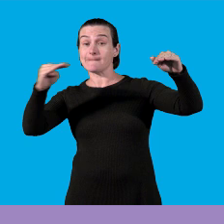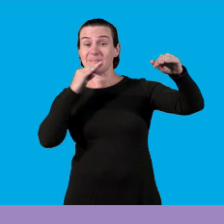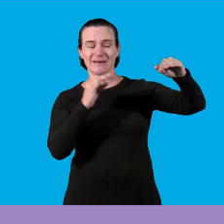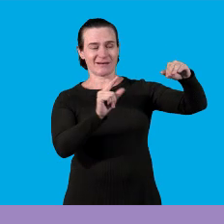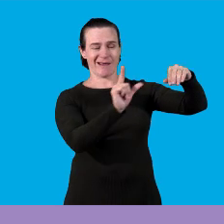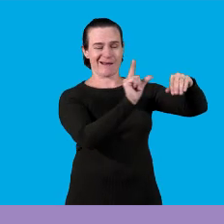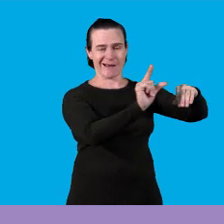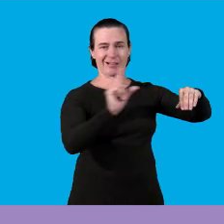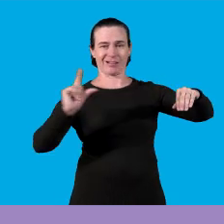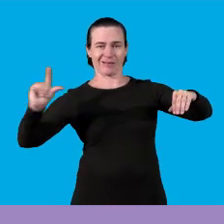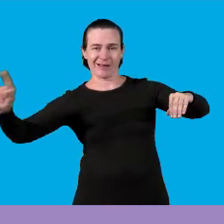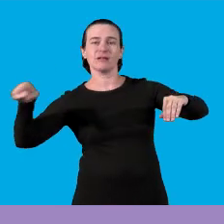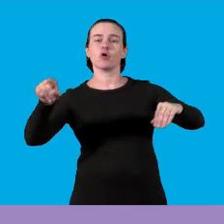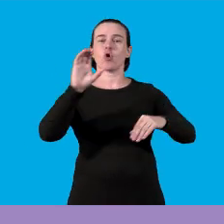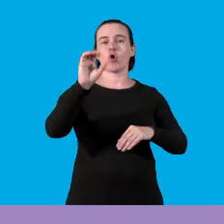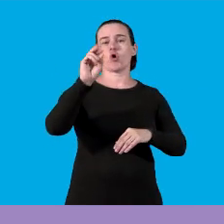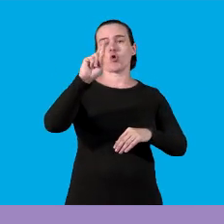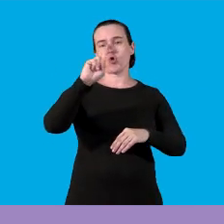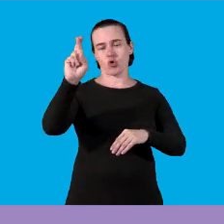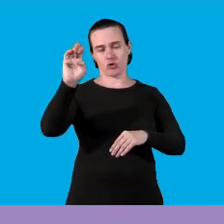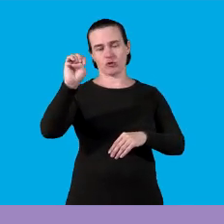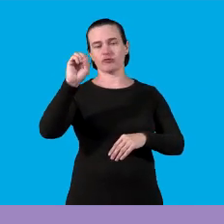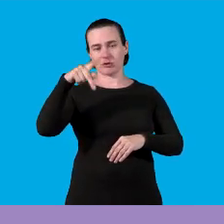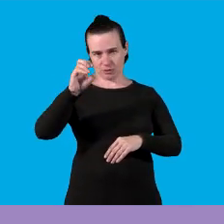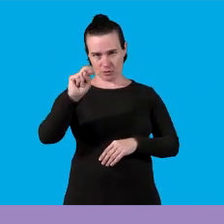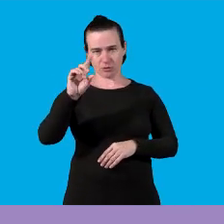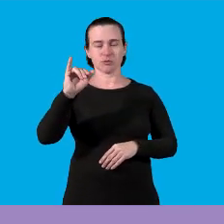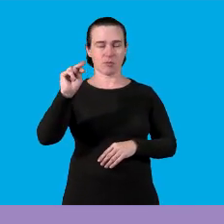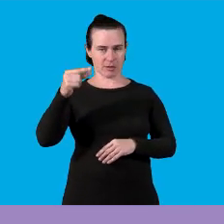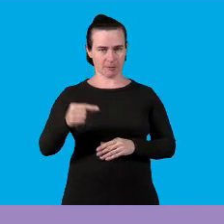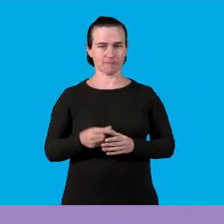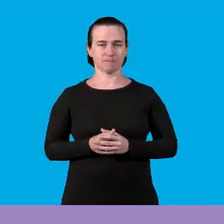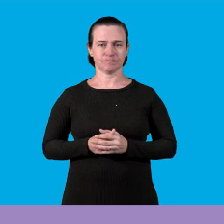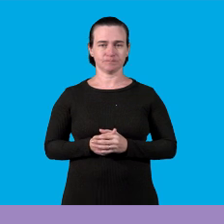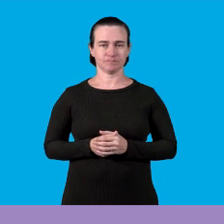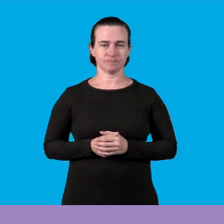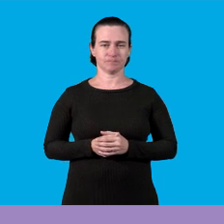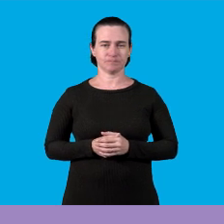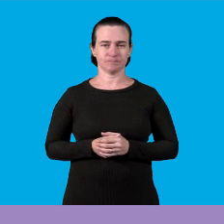what congruency does, and in this case, that's what we're looking at.